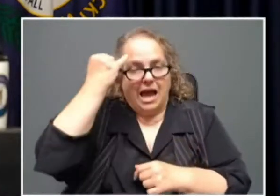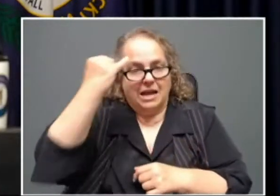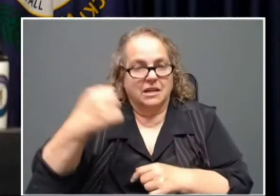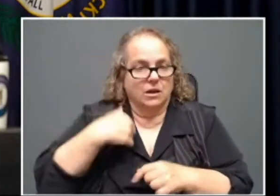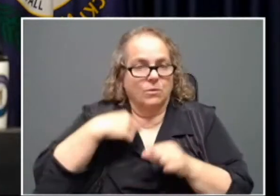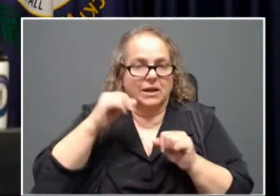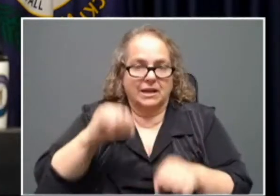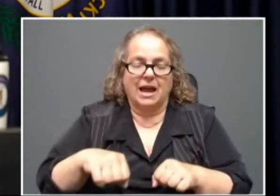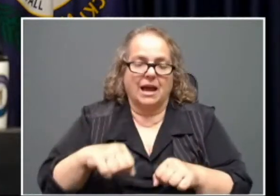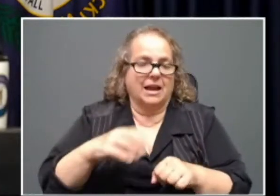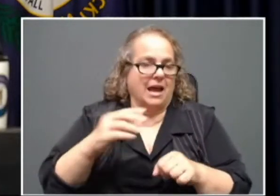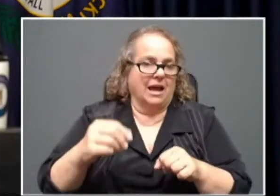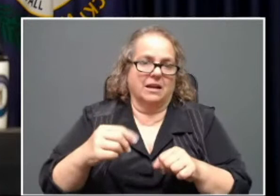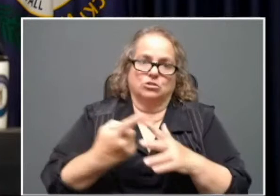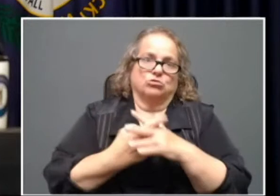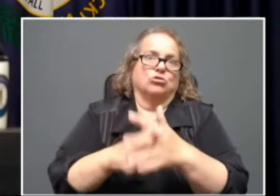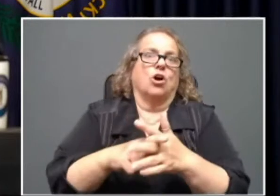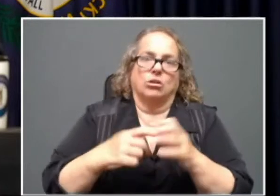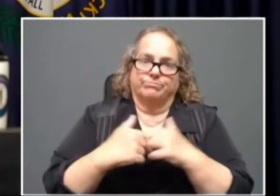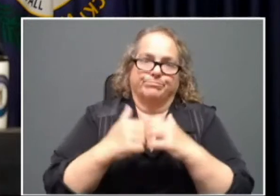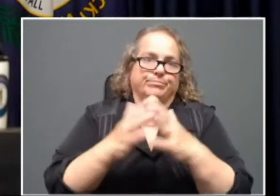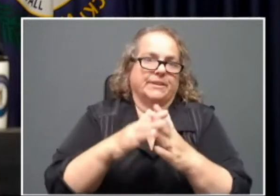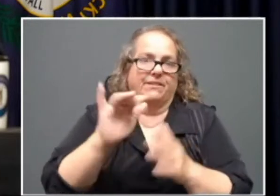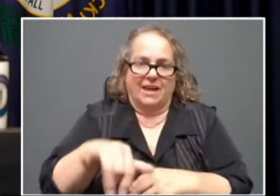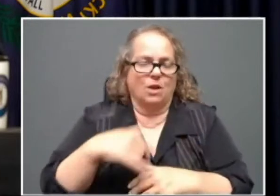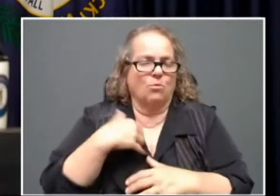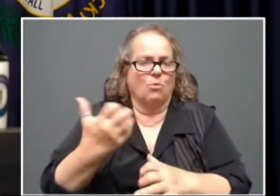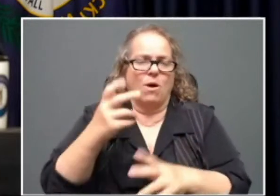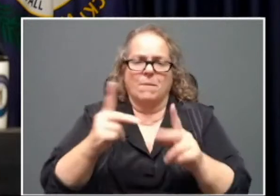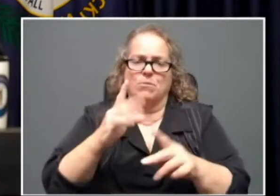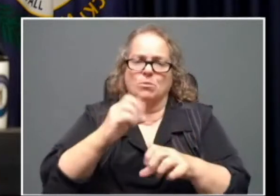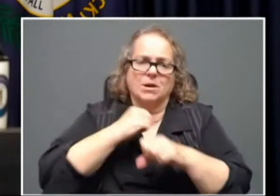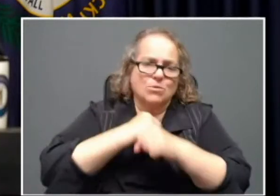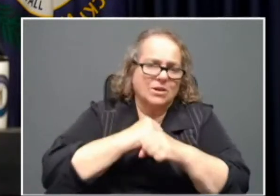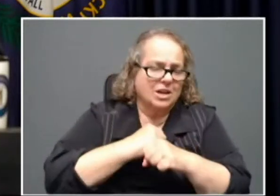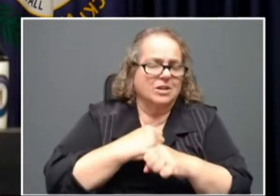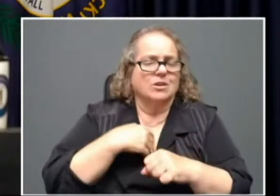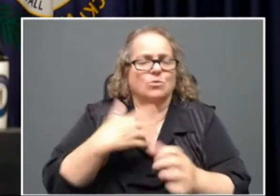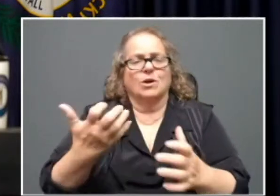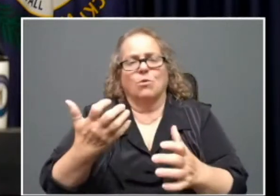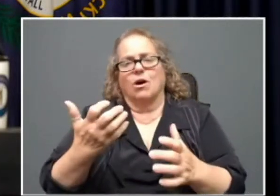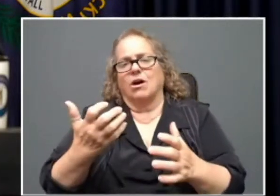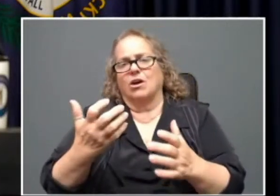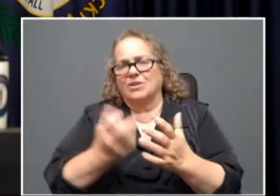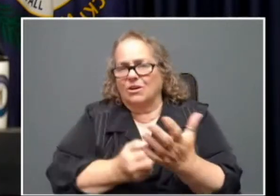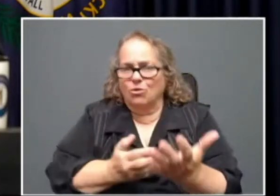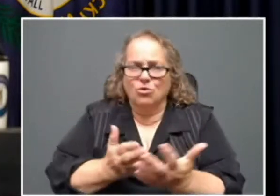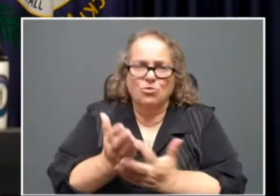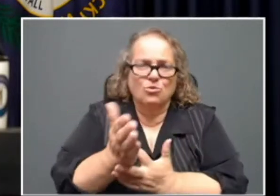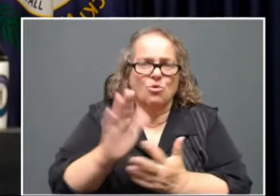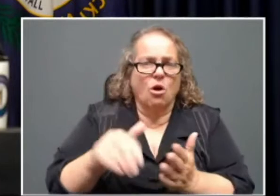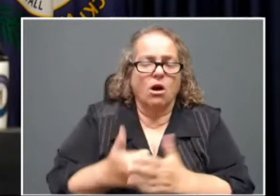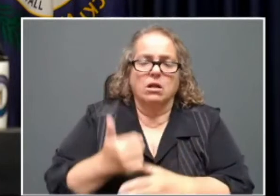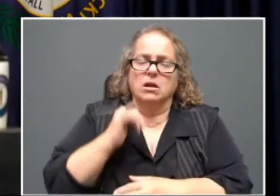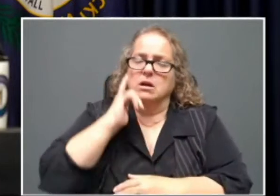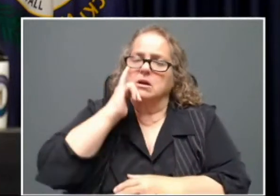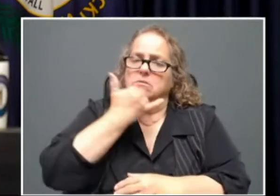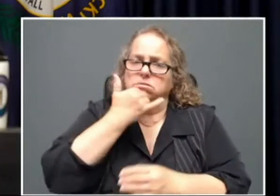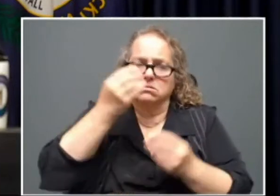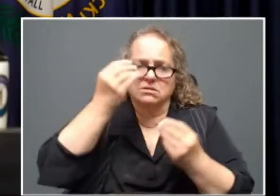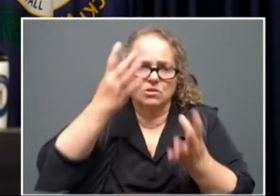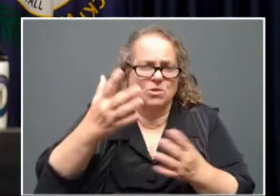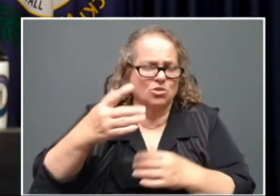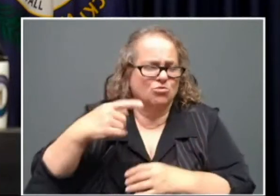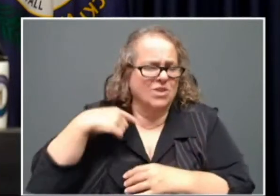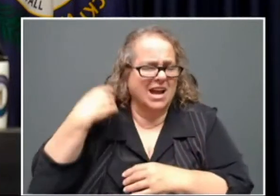We just want people to be protected. We want to be able to push through all the misinformation and crazy stuff out there on